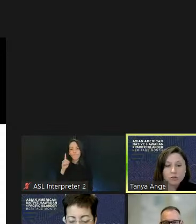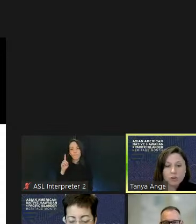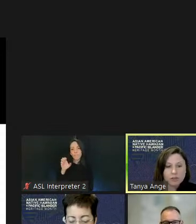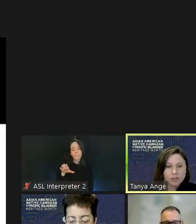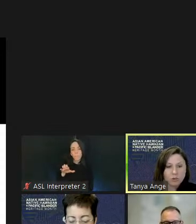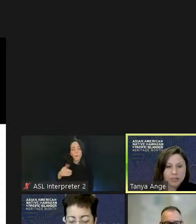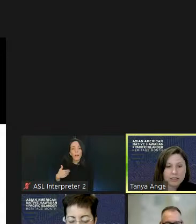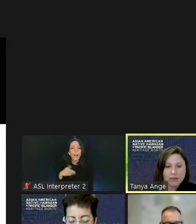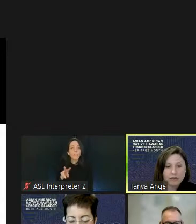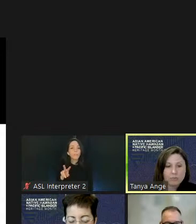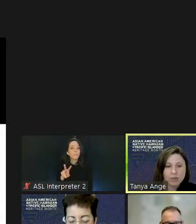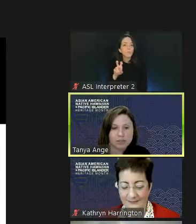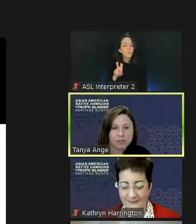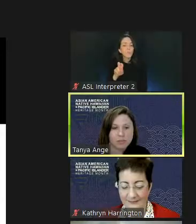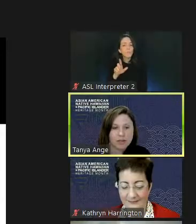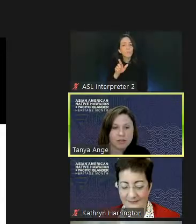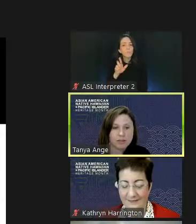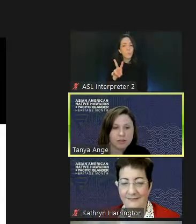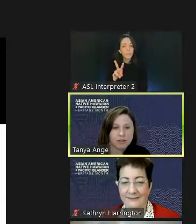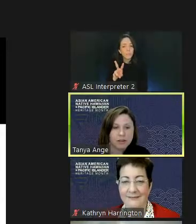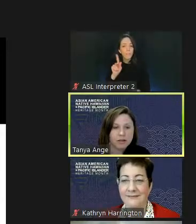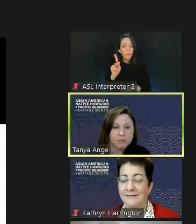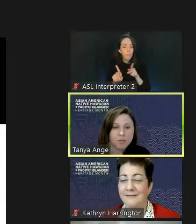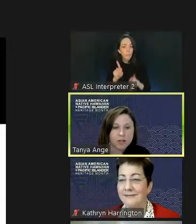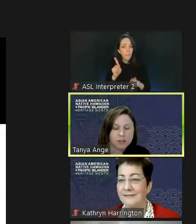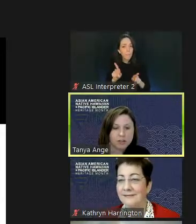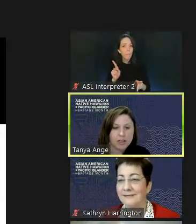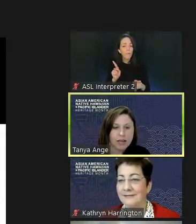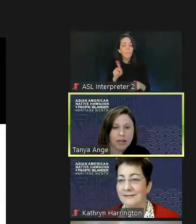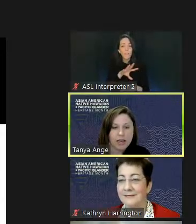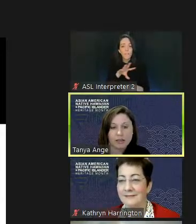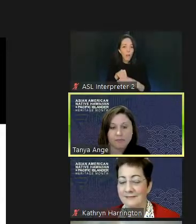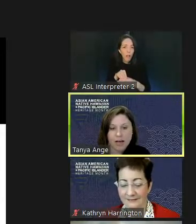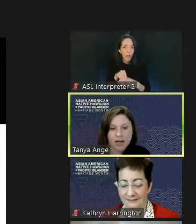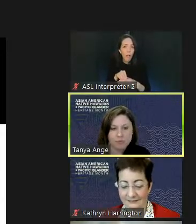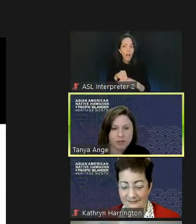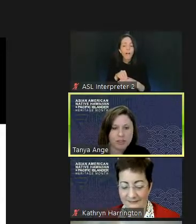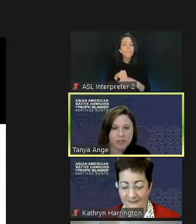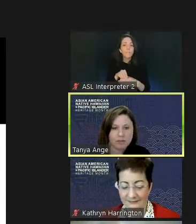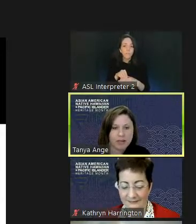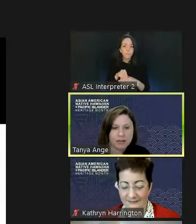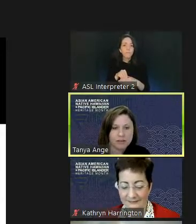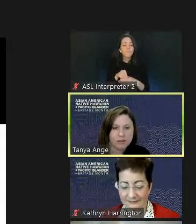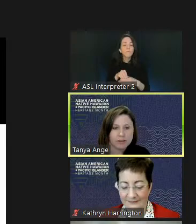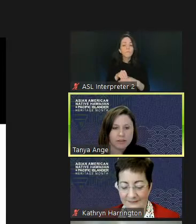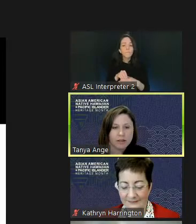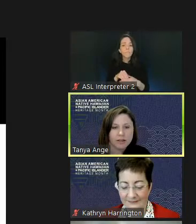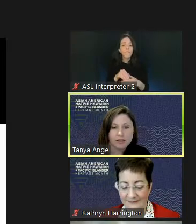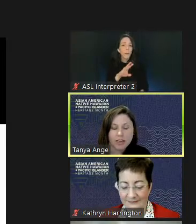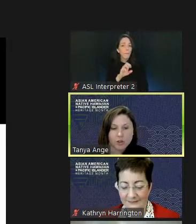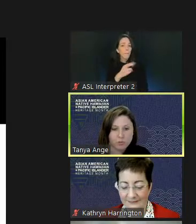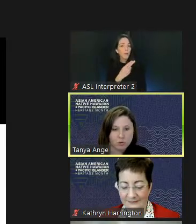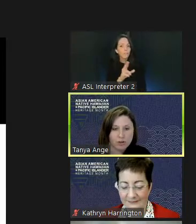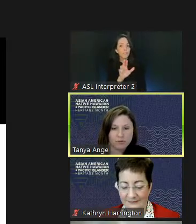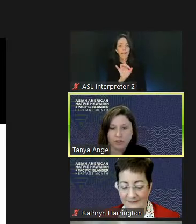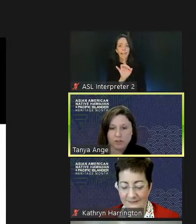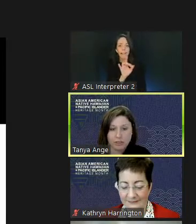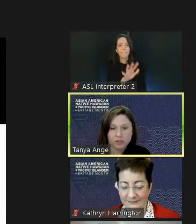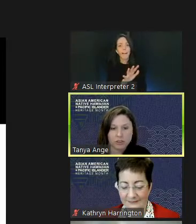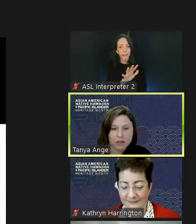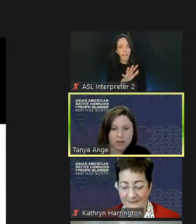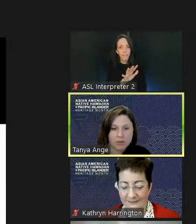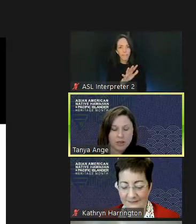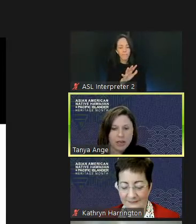were 227 participants. March, 85 participants. Thank you, board, for